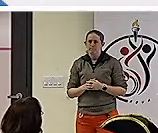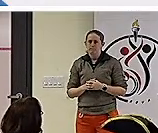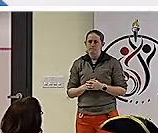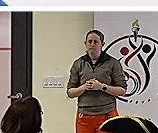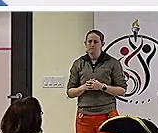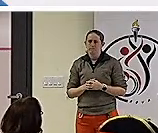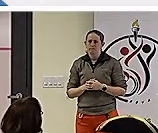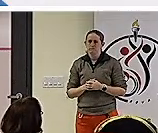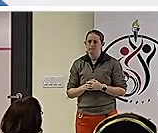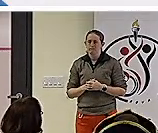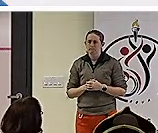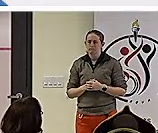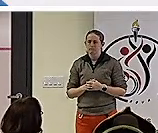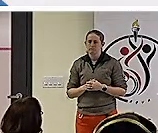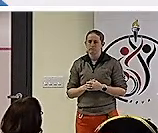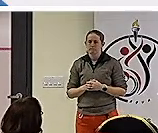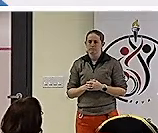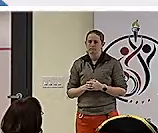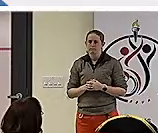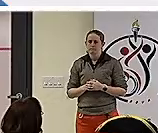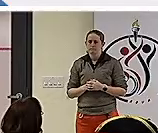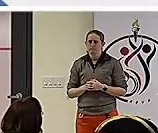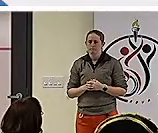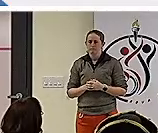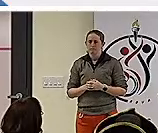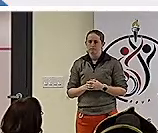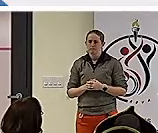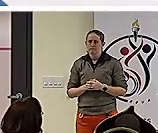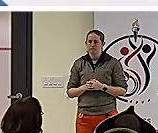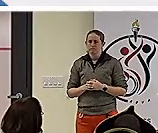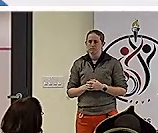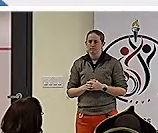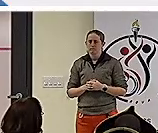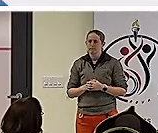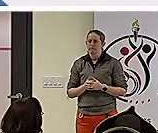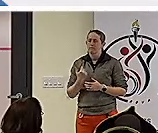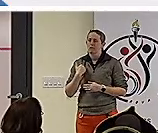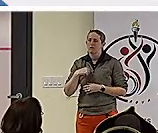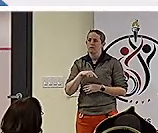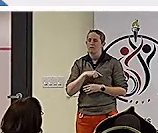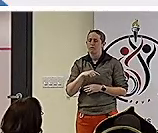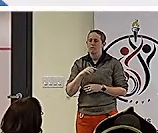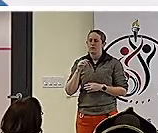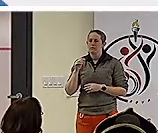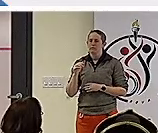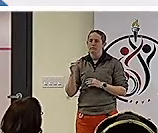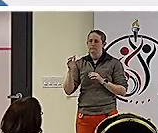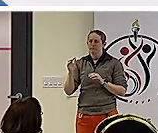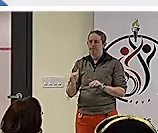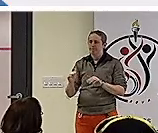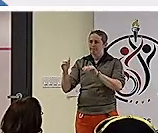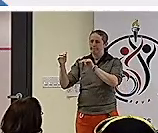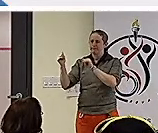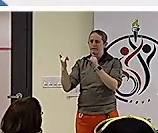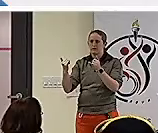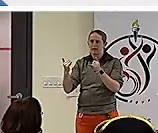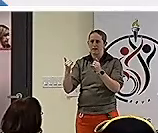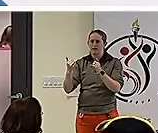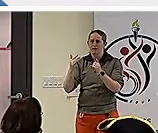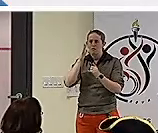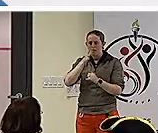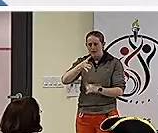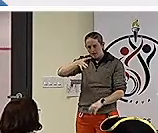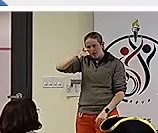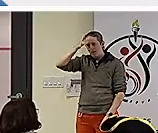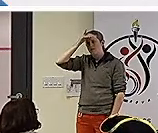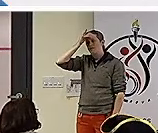I can't help but think that when we leave here today, to carry that with us. I know it's